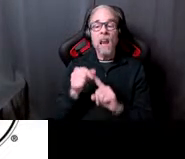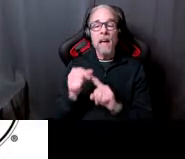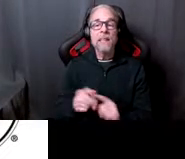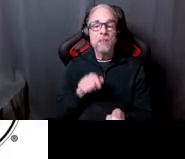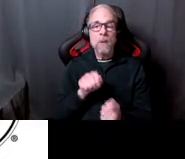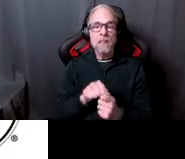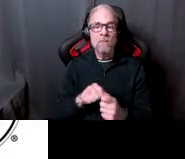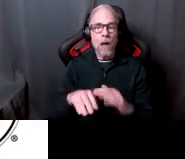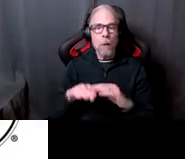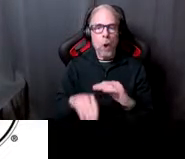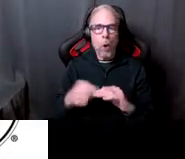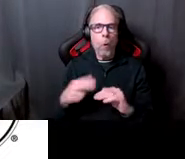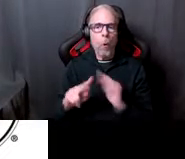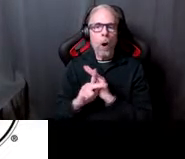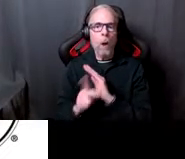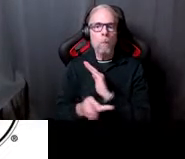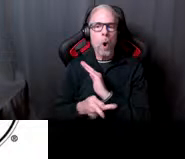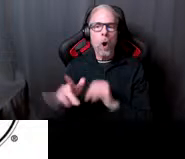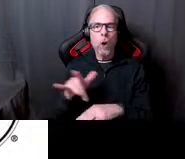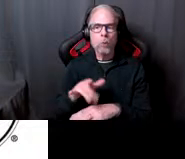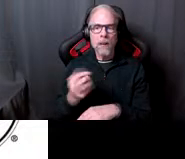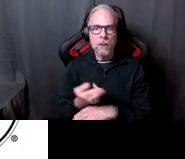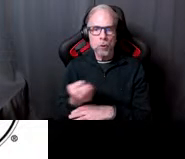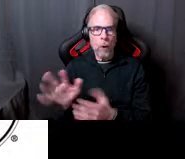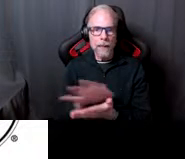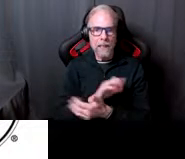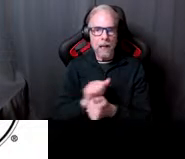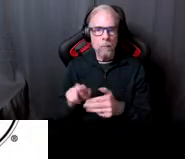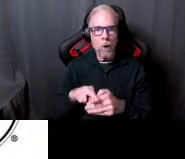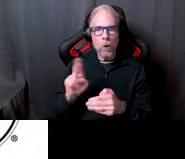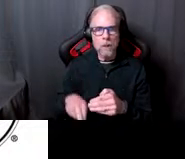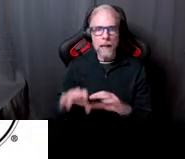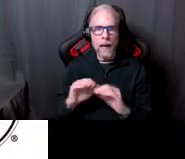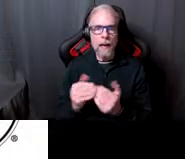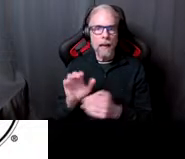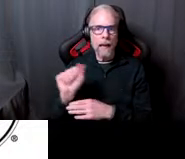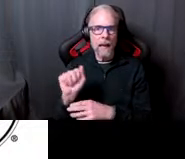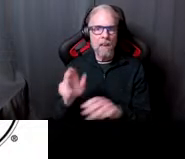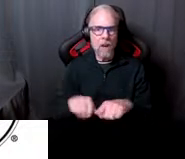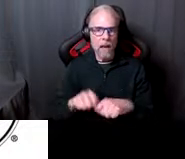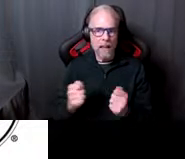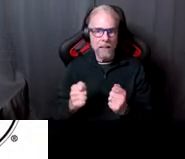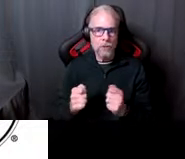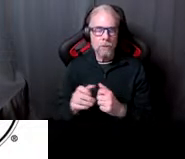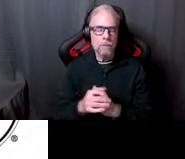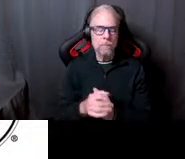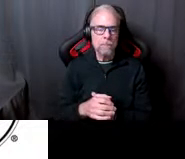below or park resources are damaged, resulting in a Class A violation.